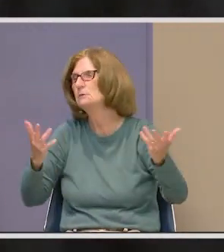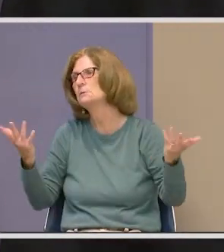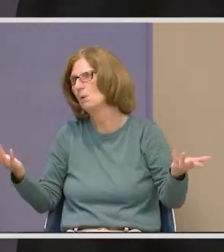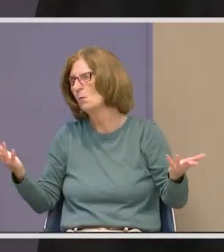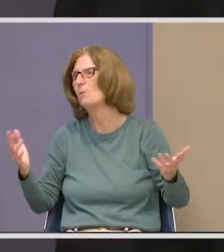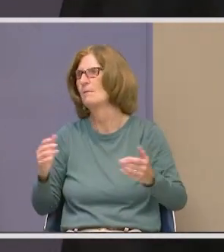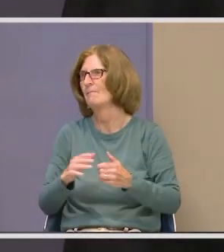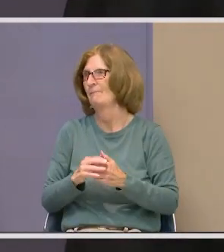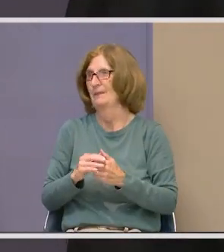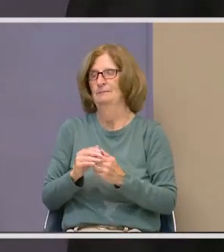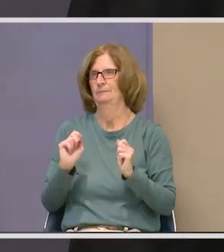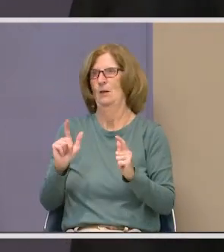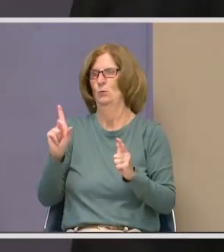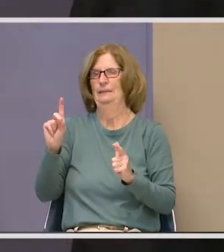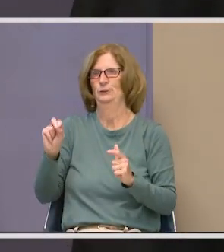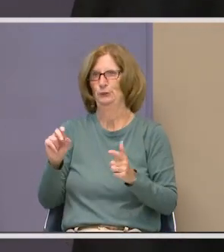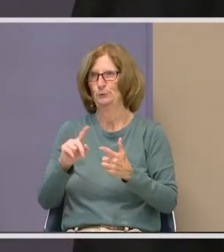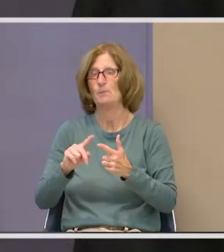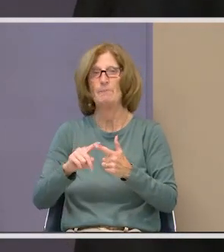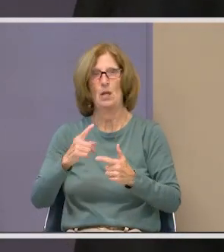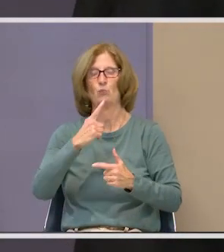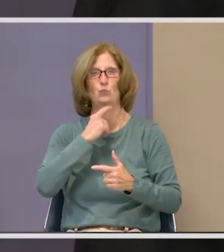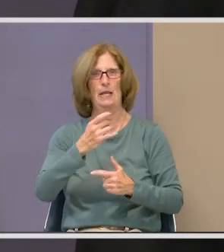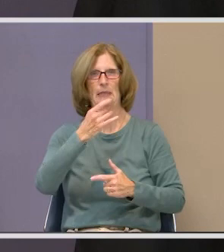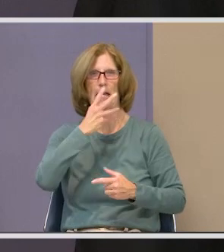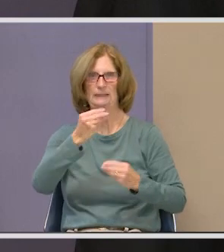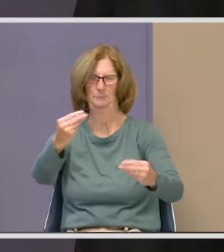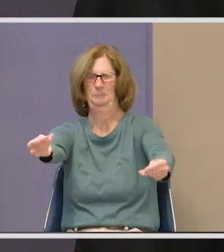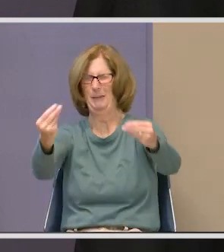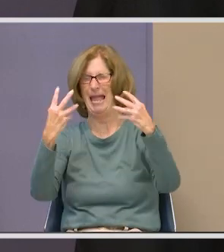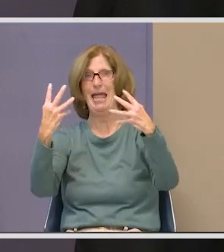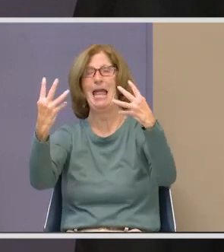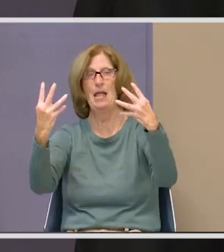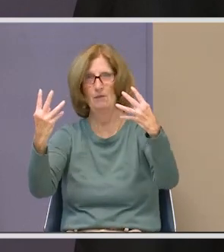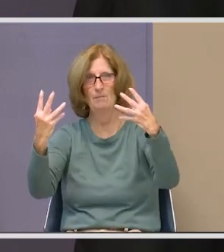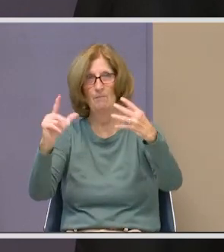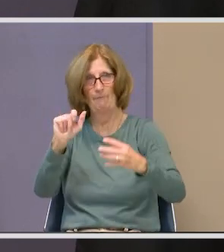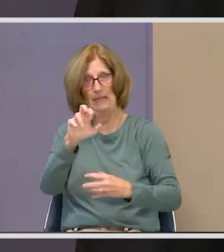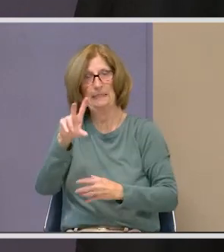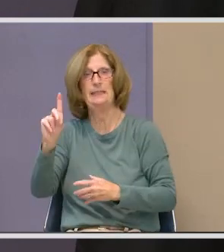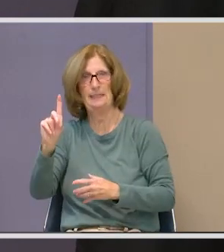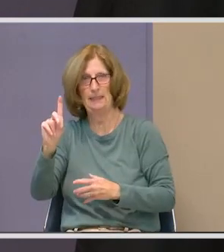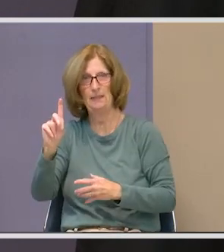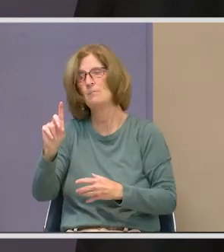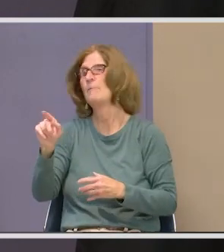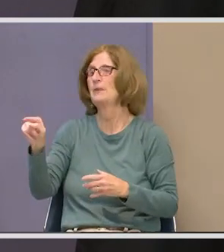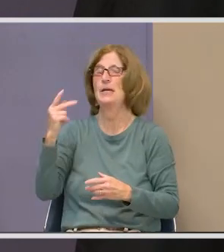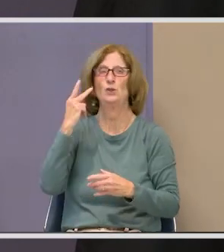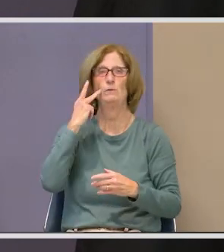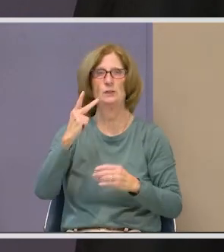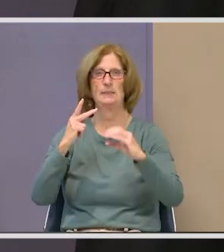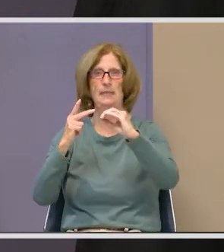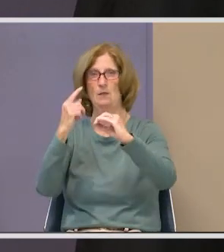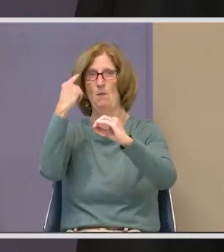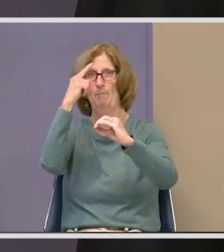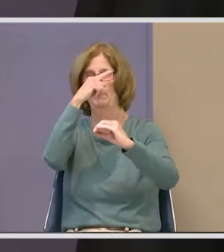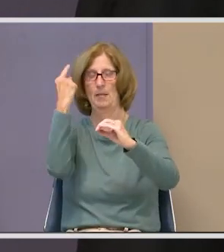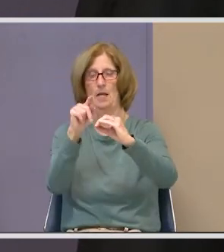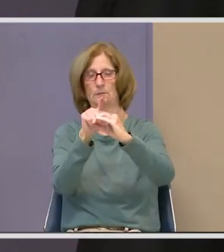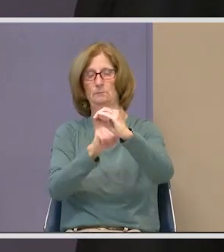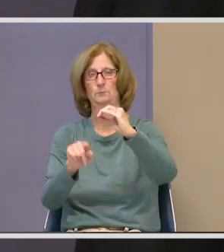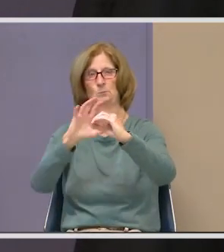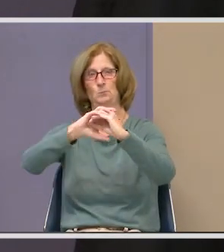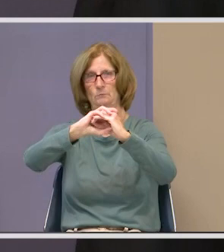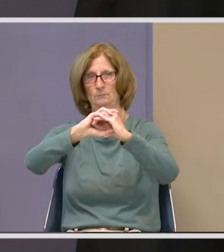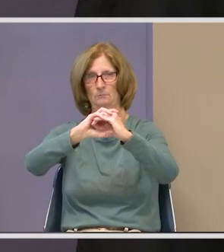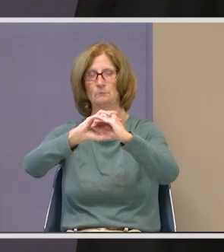That's all we can do. The red lights will be bigger. They will be LED. They'll be brighter. And you've seen new signals, black poles, 12-inch units, they have the